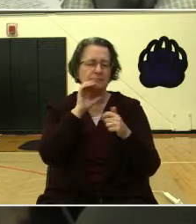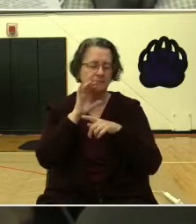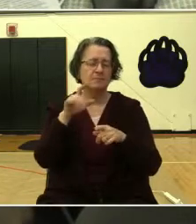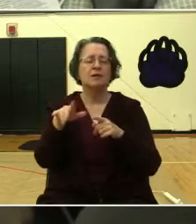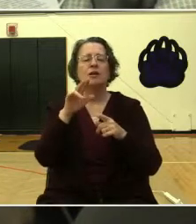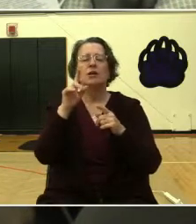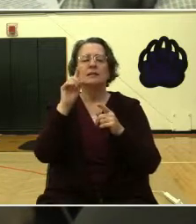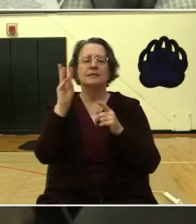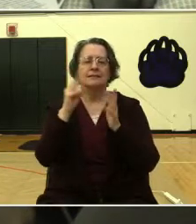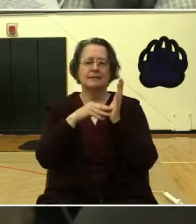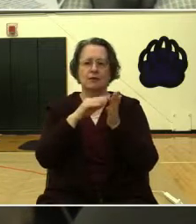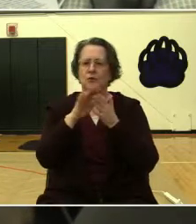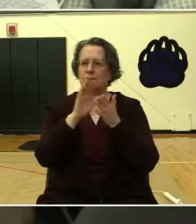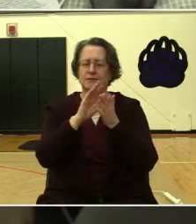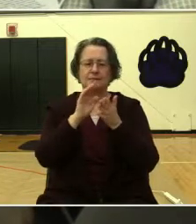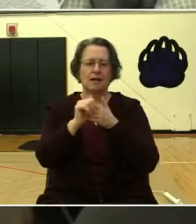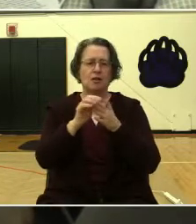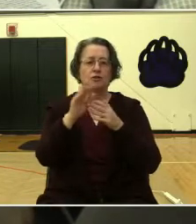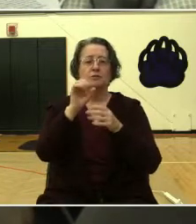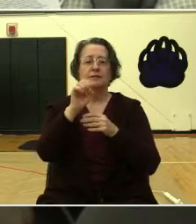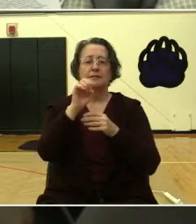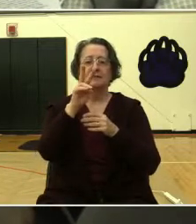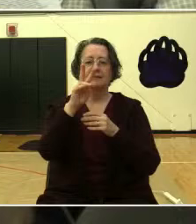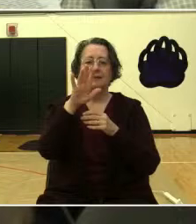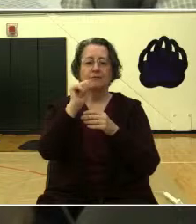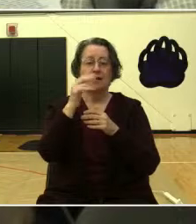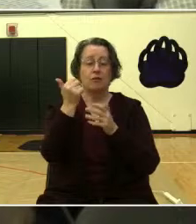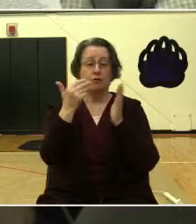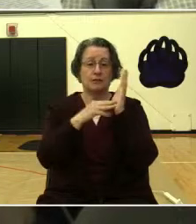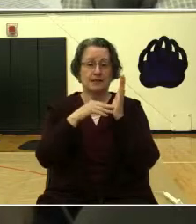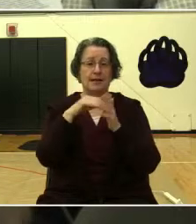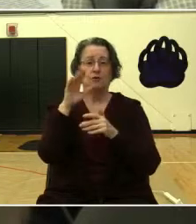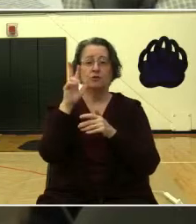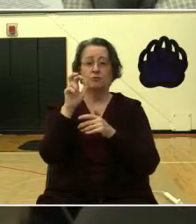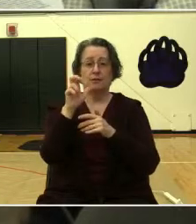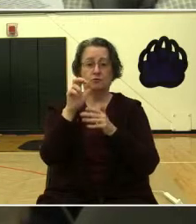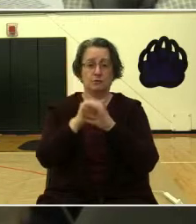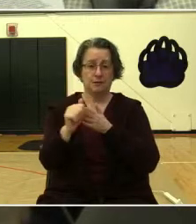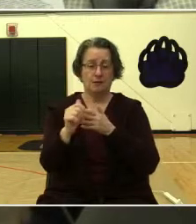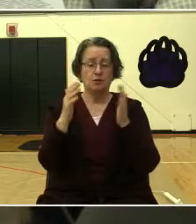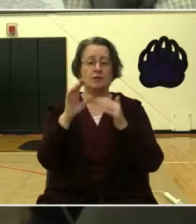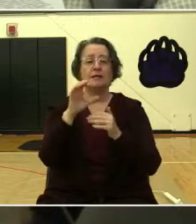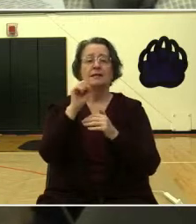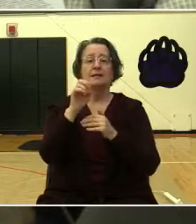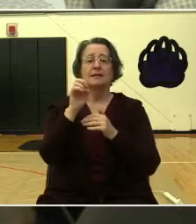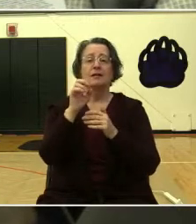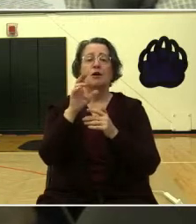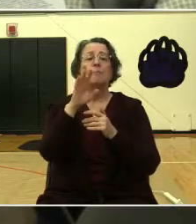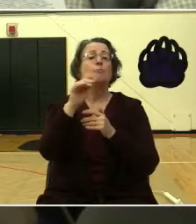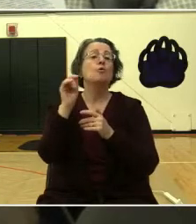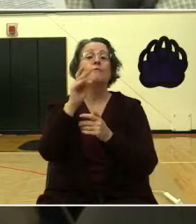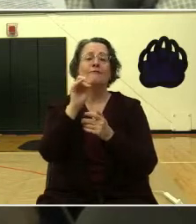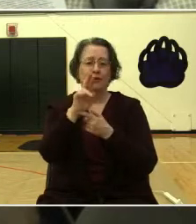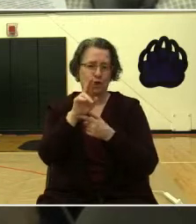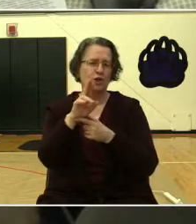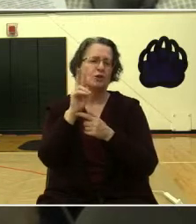sevka $133,300 Southeastern Vermont Transit the Mover